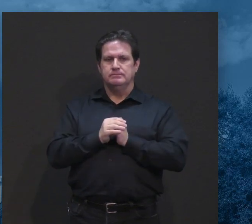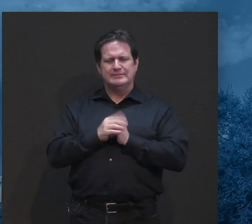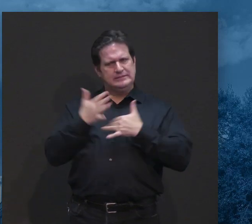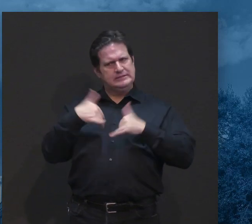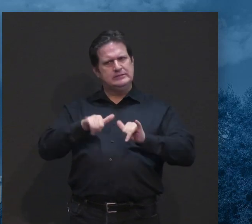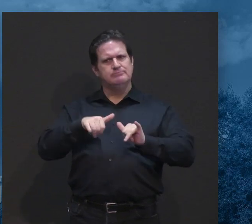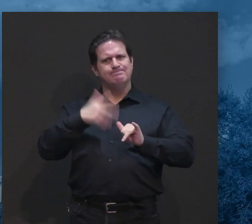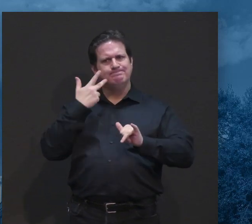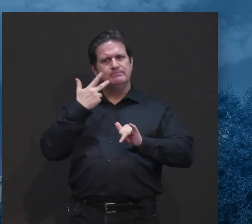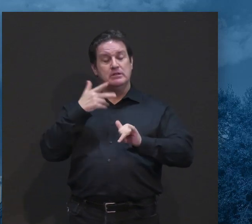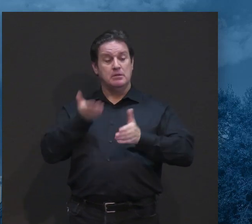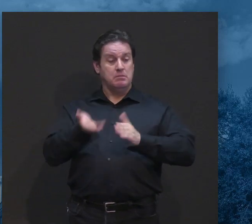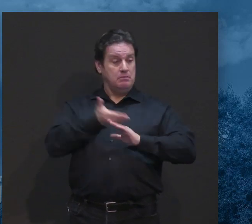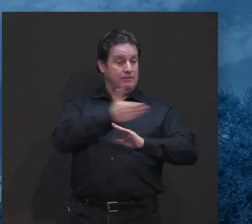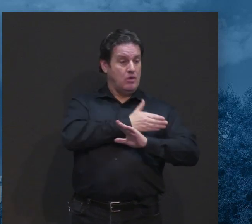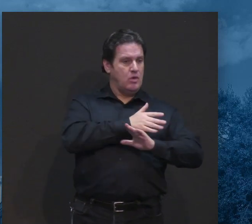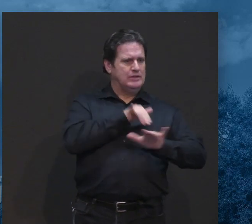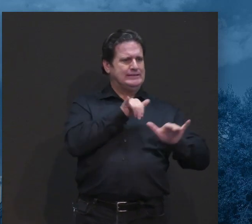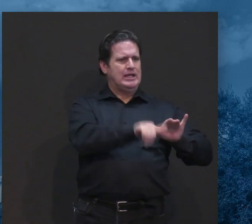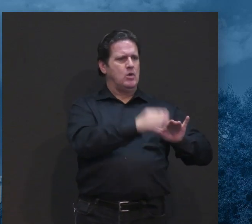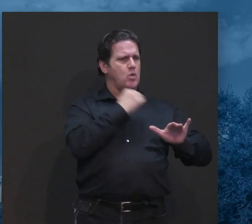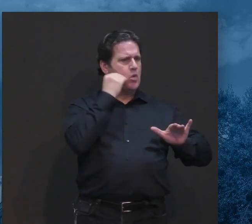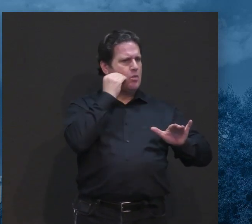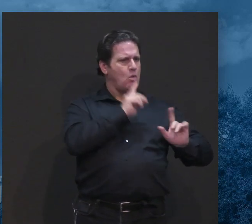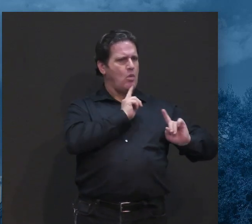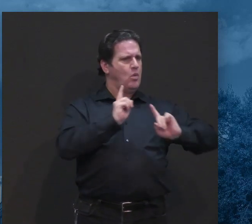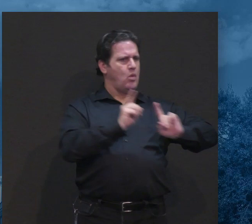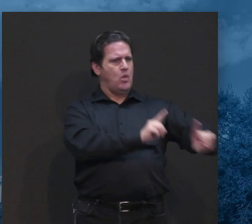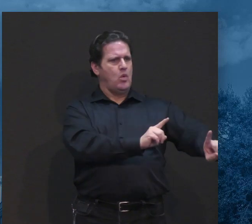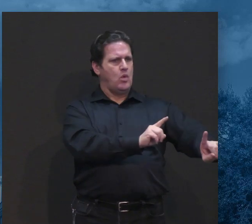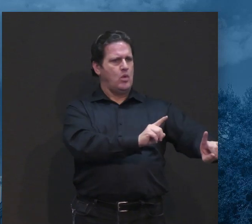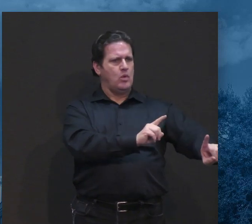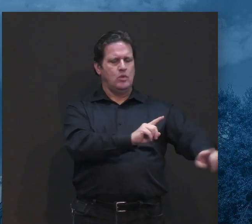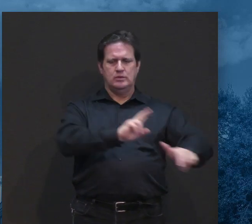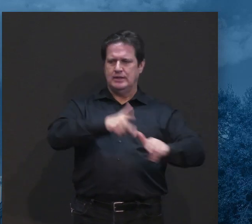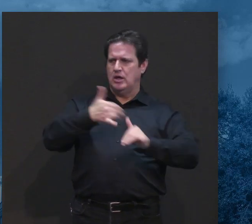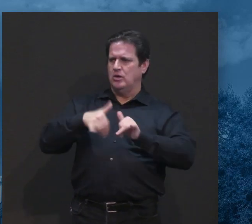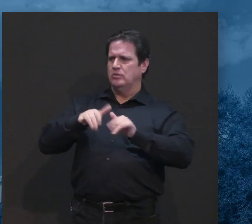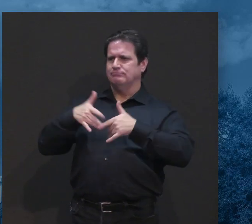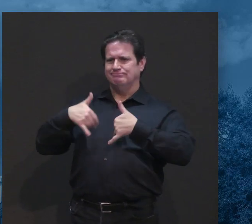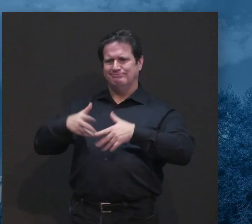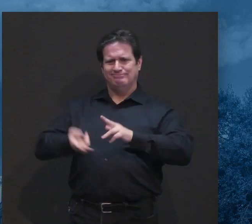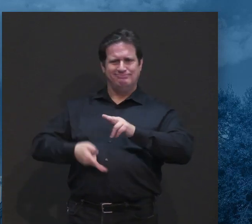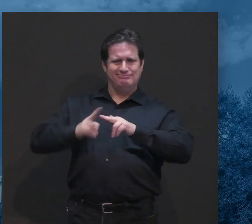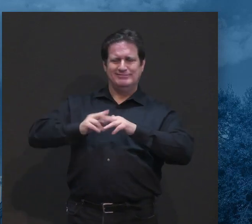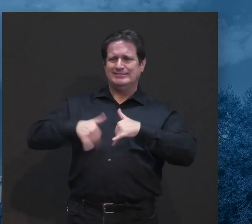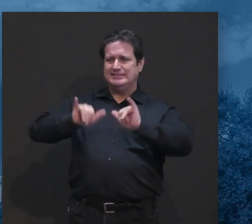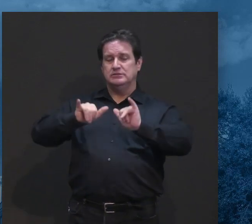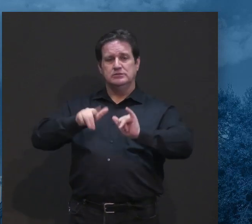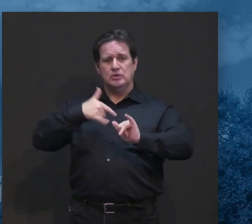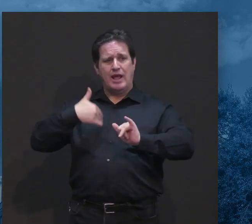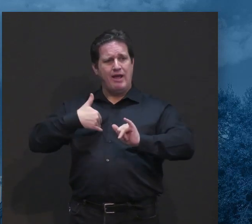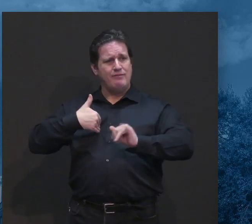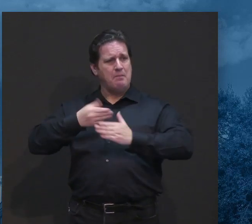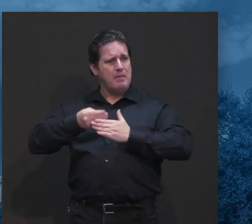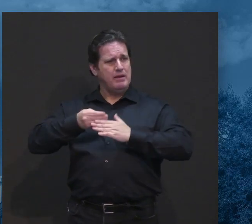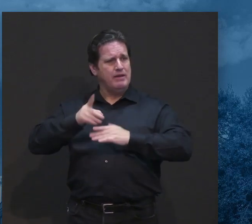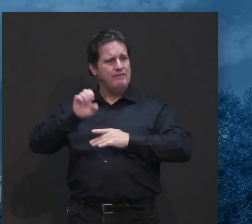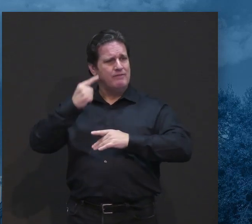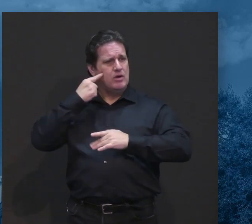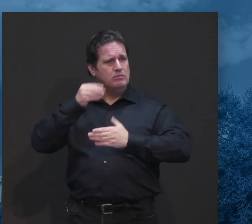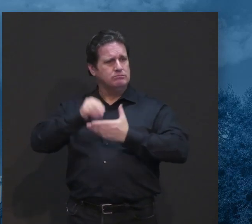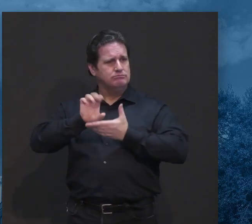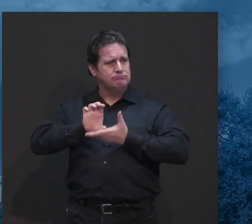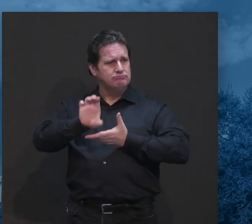we are not under a stay-at-home order. Is that because we do not have a second federal stimulus package? Yeah, I mean, I've been saying for weeks